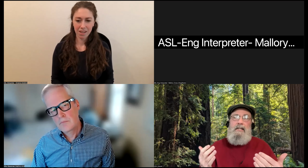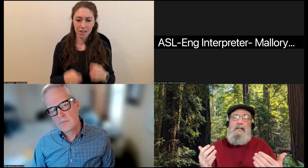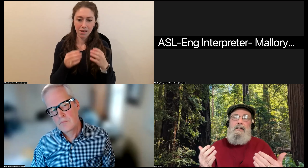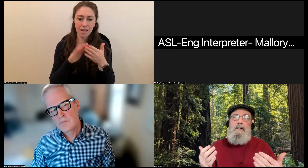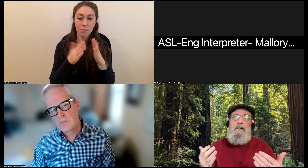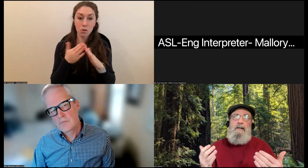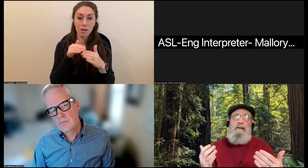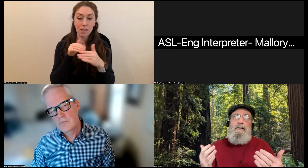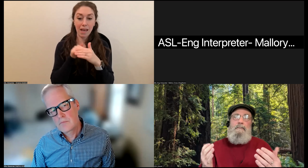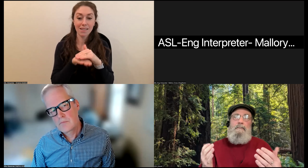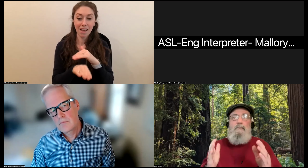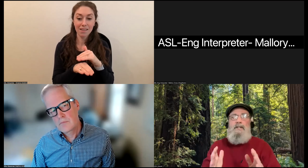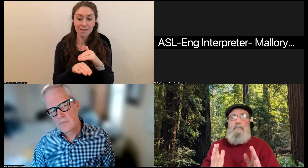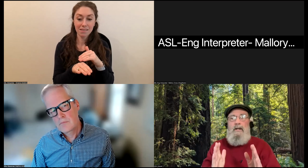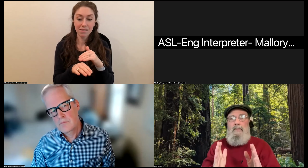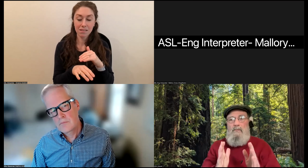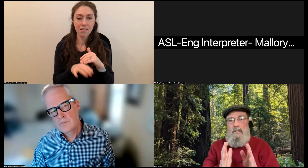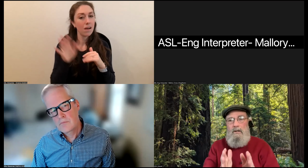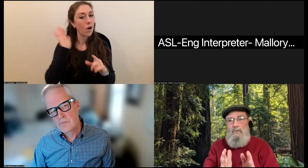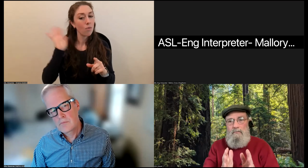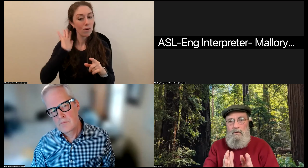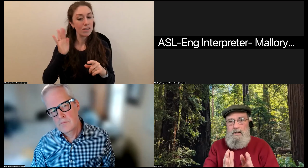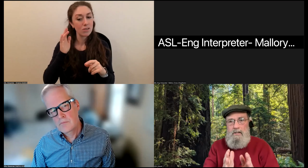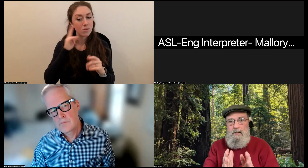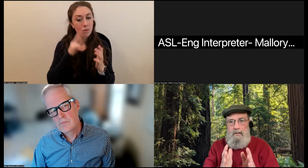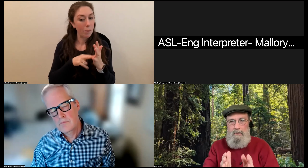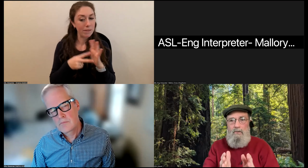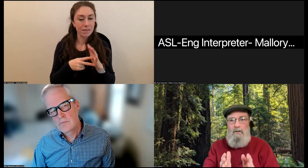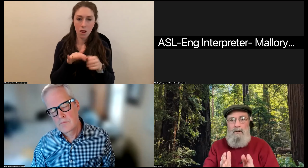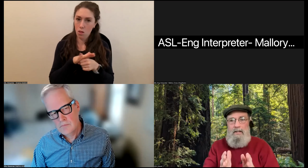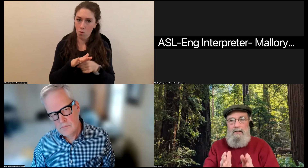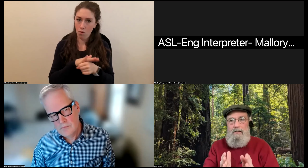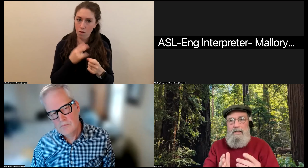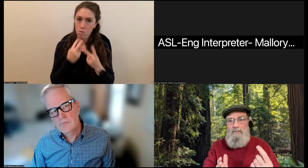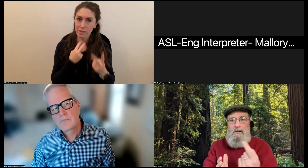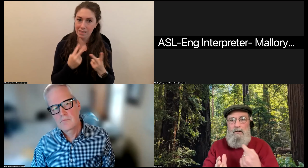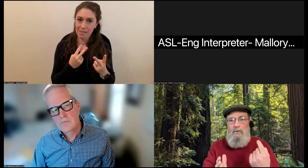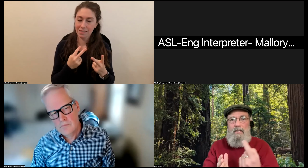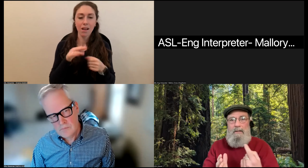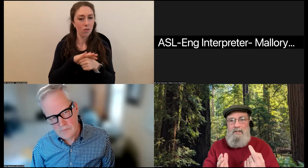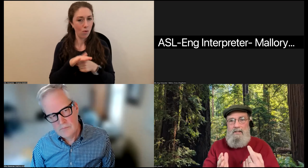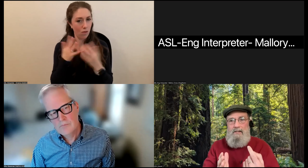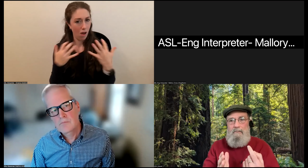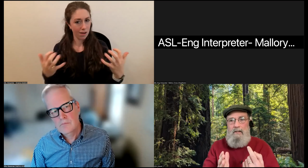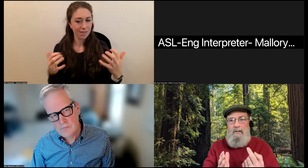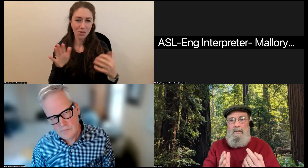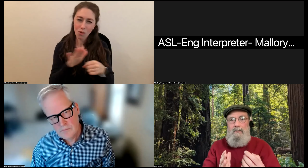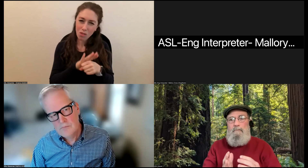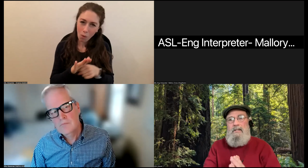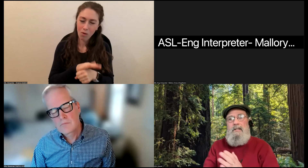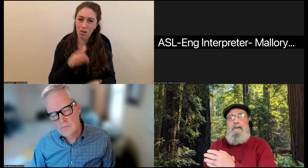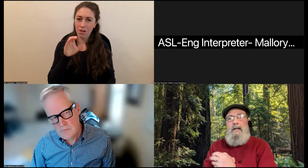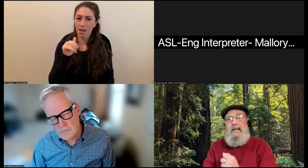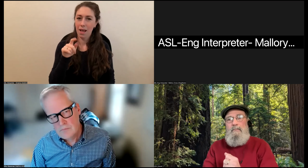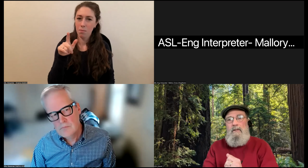Community access, the original premise was local voices, local audience. That was your local cable system.